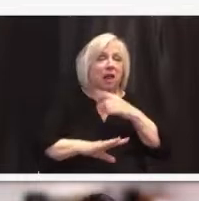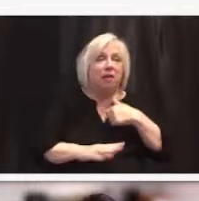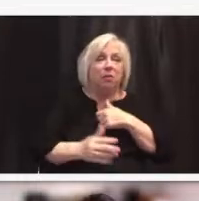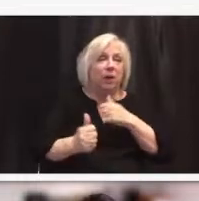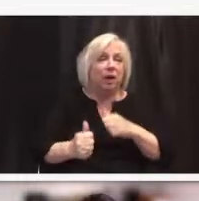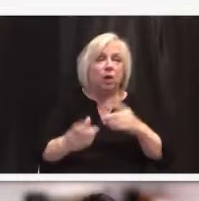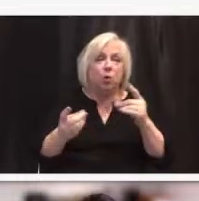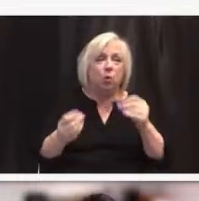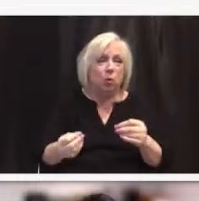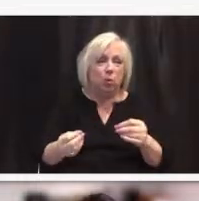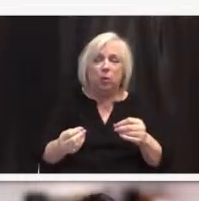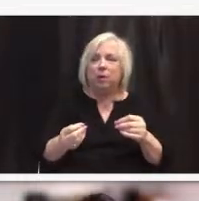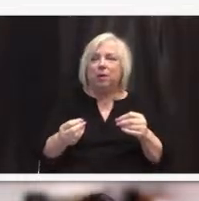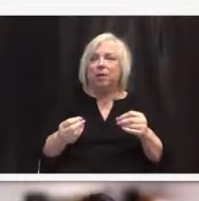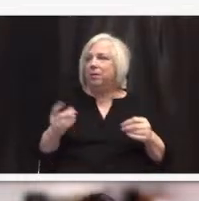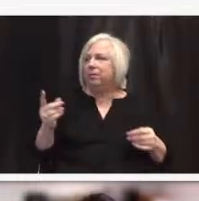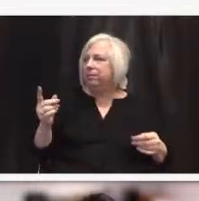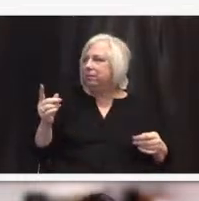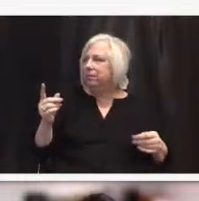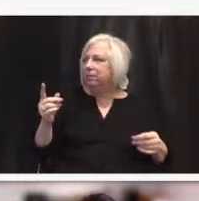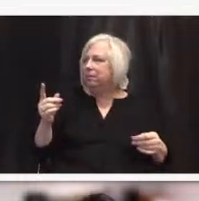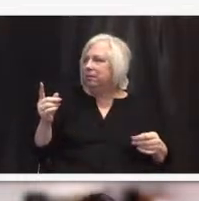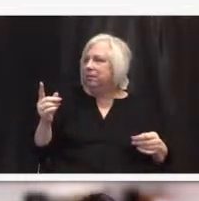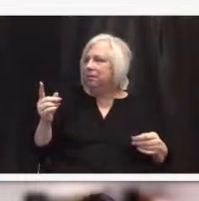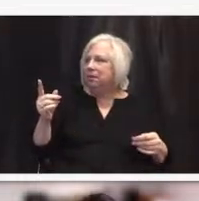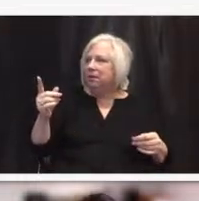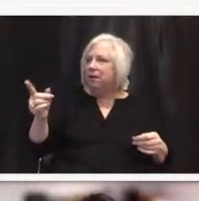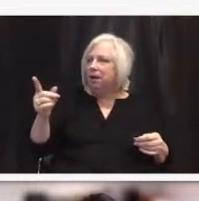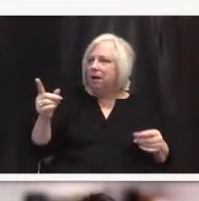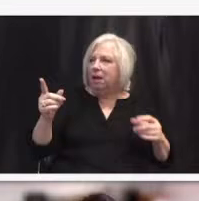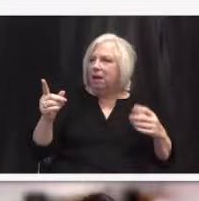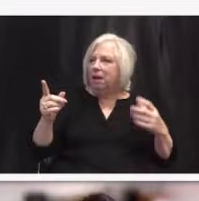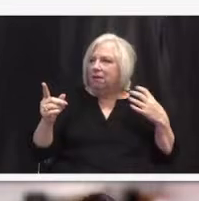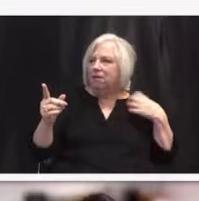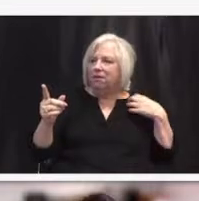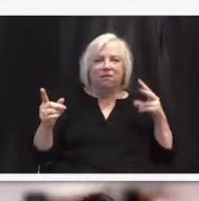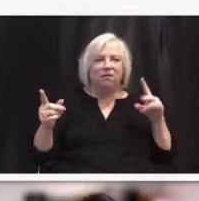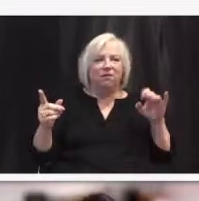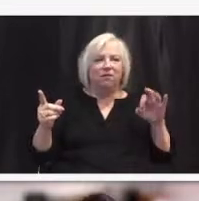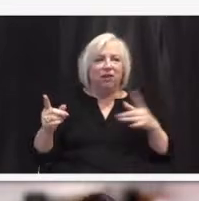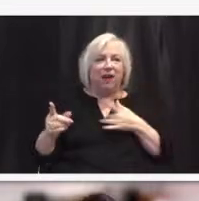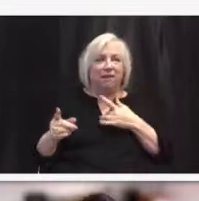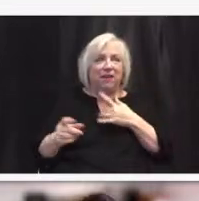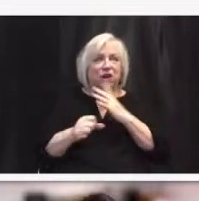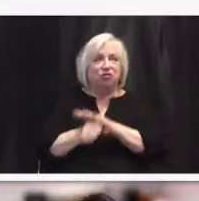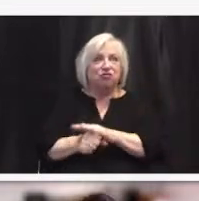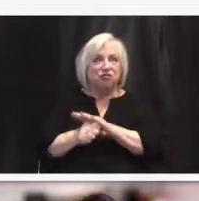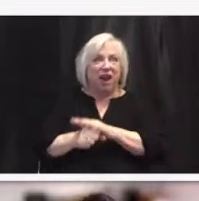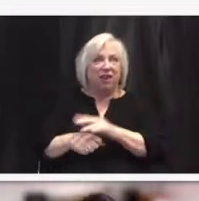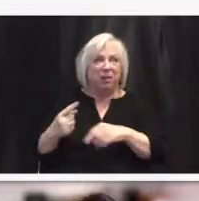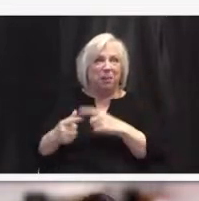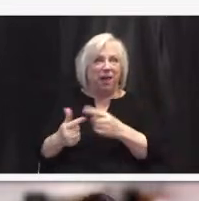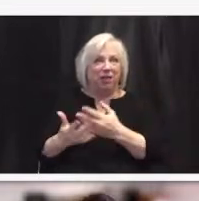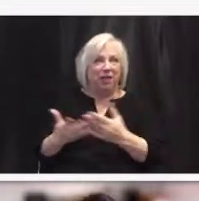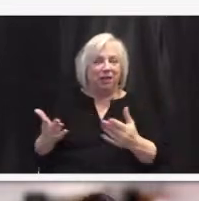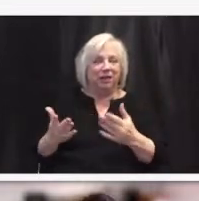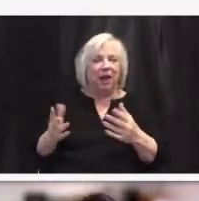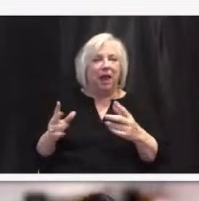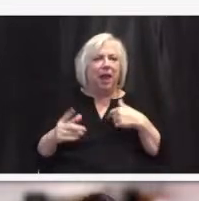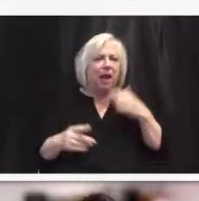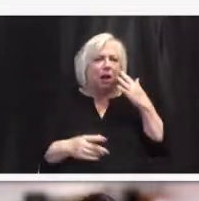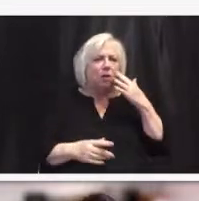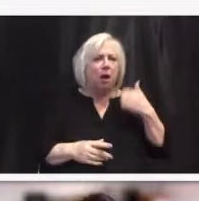So anyway, just I'm venting. Todd, I feel your stress about the whole thing. And I know we have a